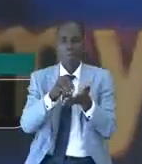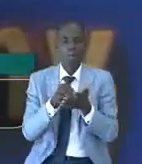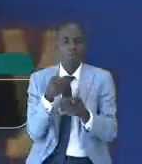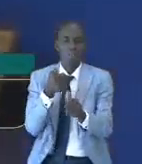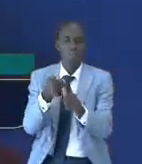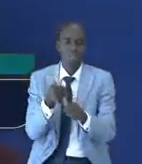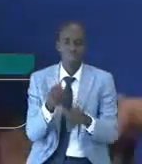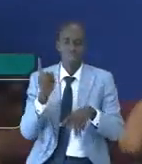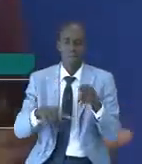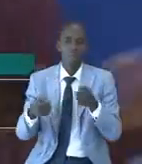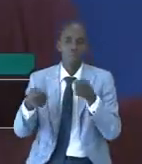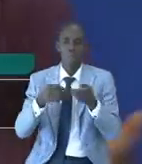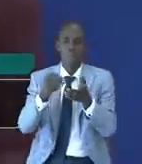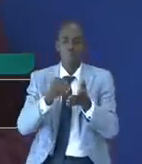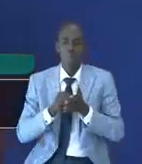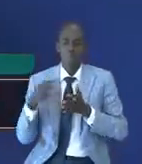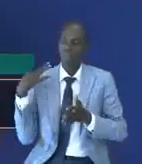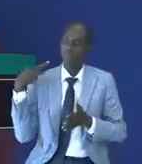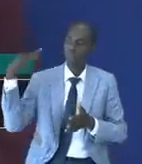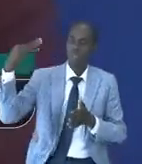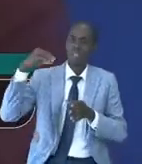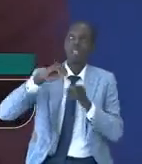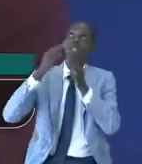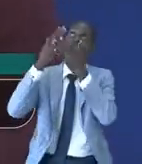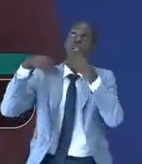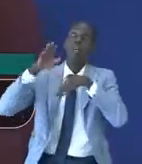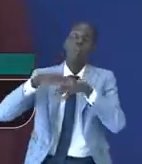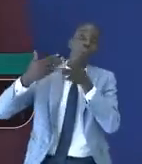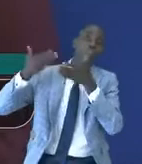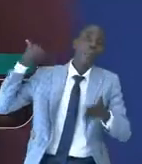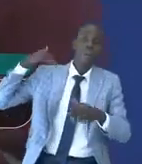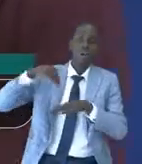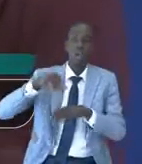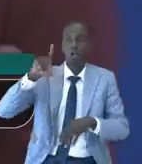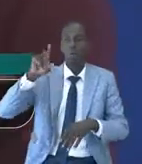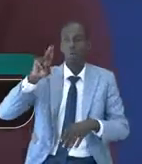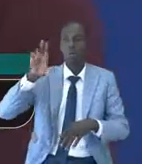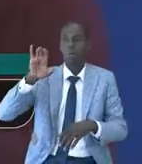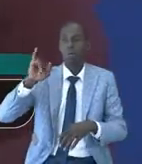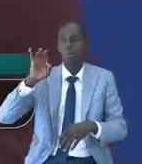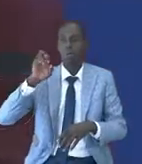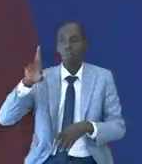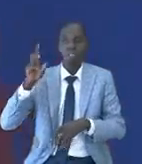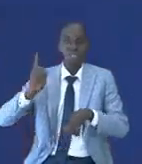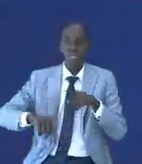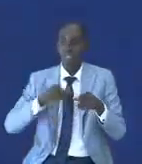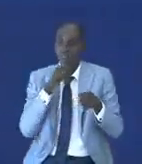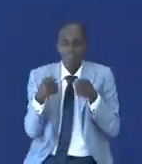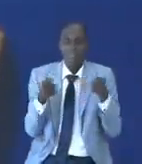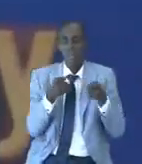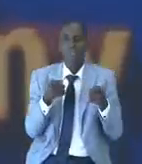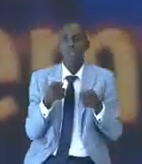own position when he was in heaven as Lucifer. He cannot be in a place that is good. And after